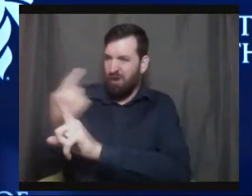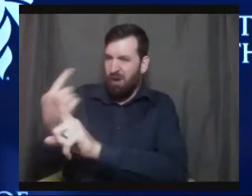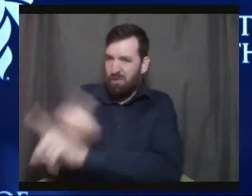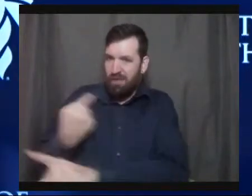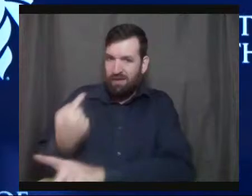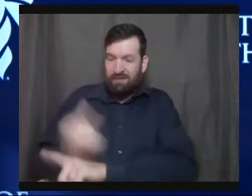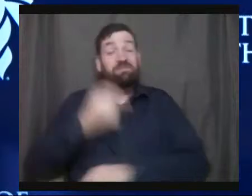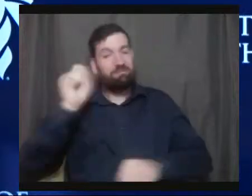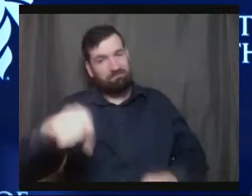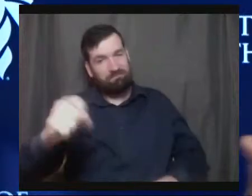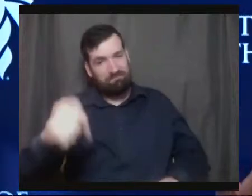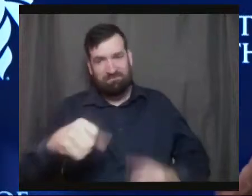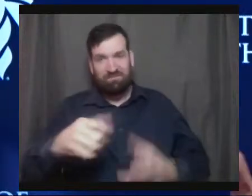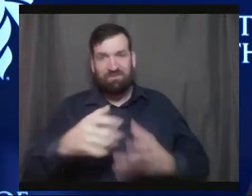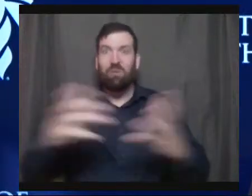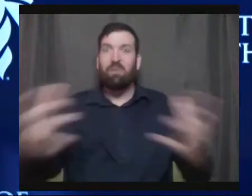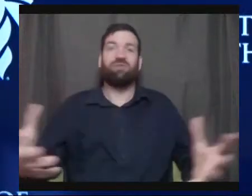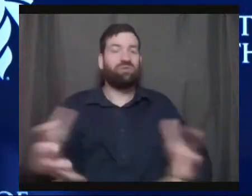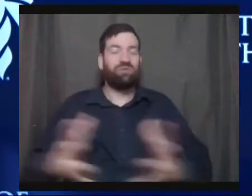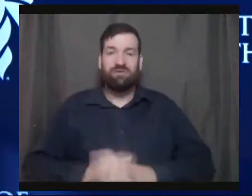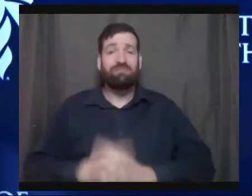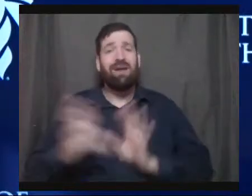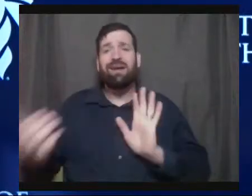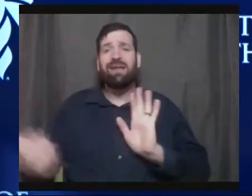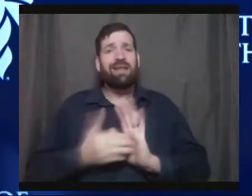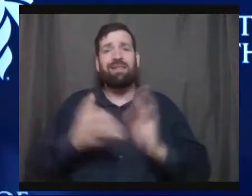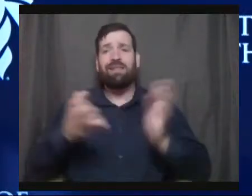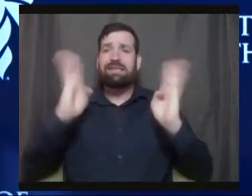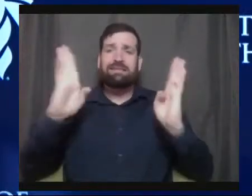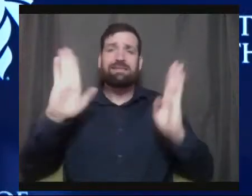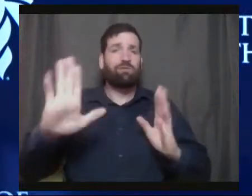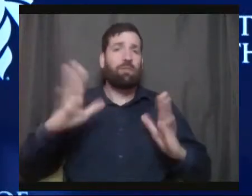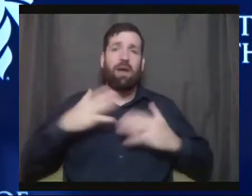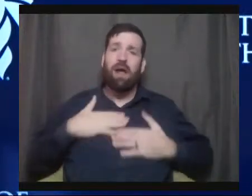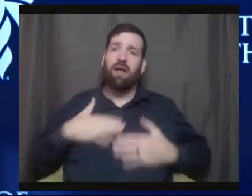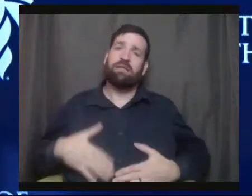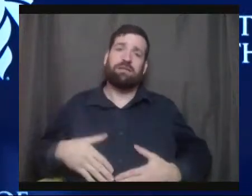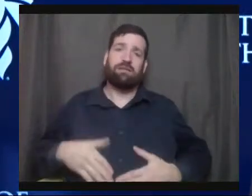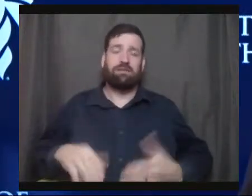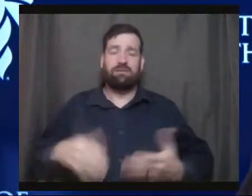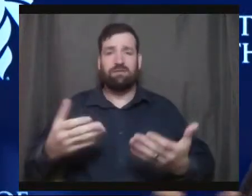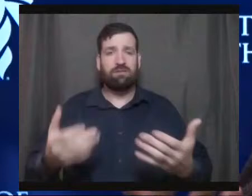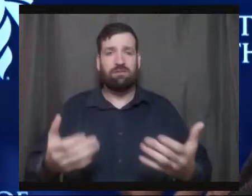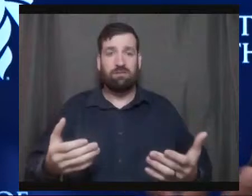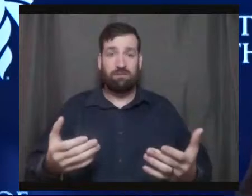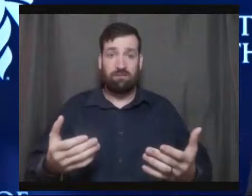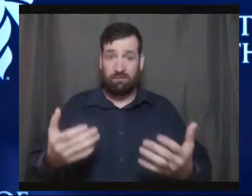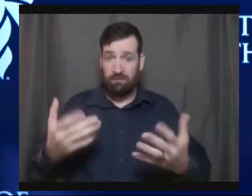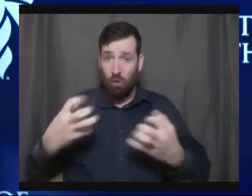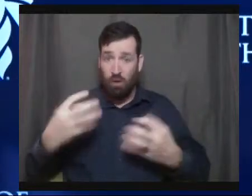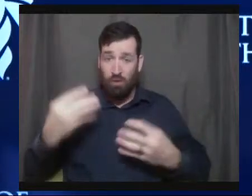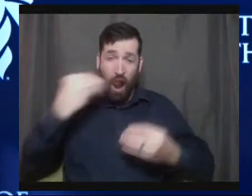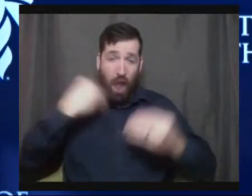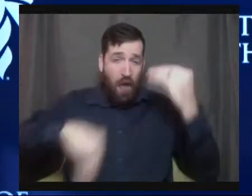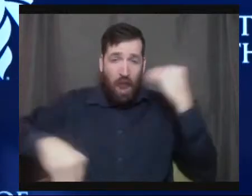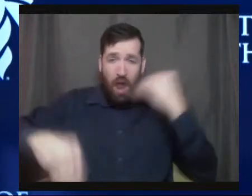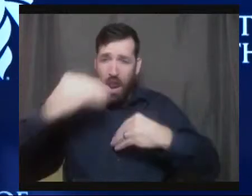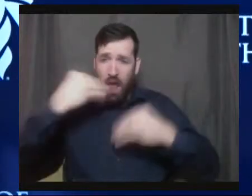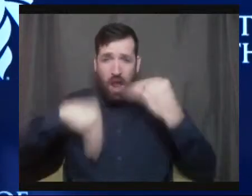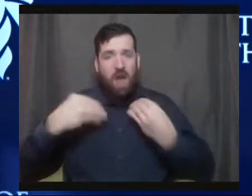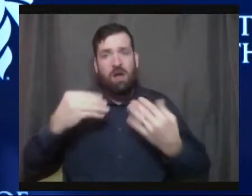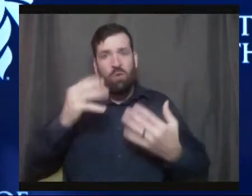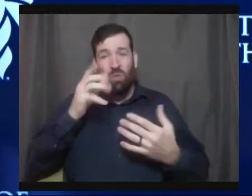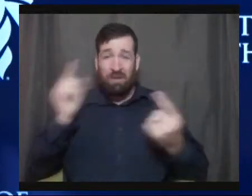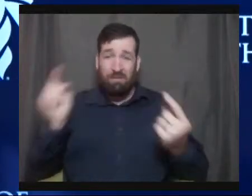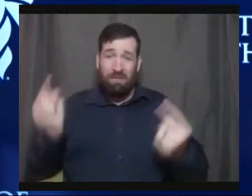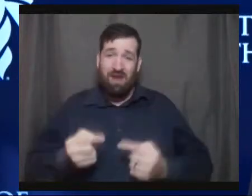so much. Listen to your body, and it tells you. If you want to gorge yourself, you're going to be in pain. Your